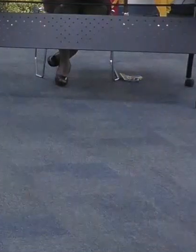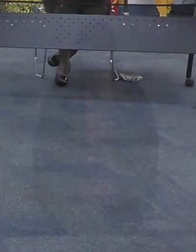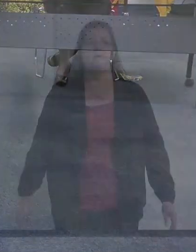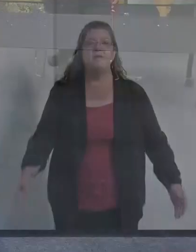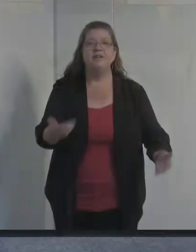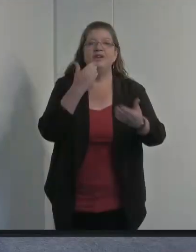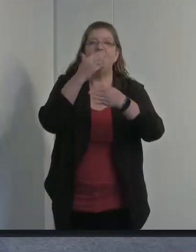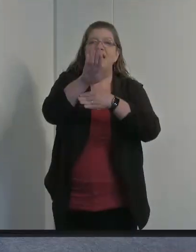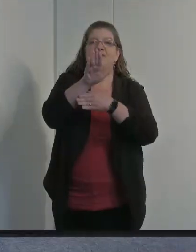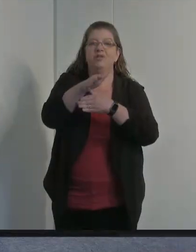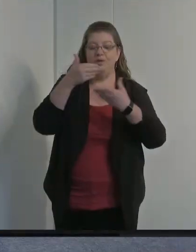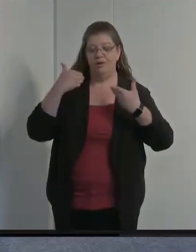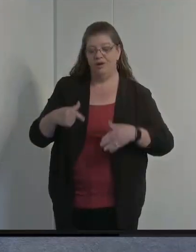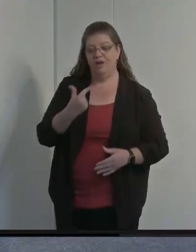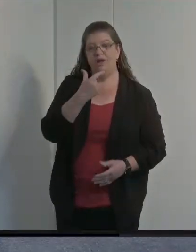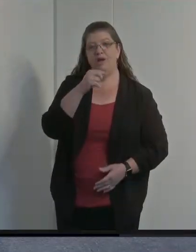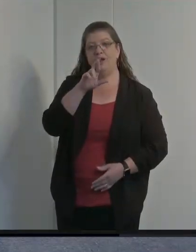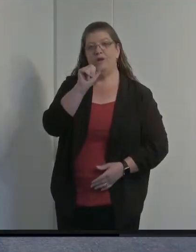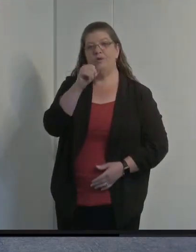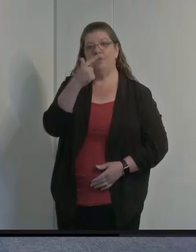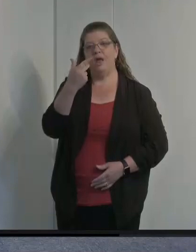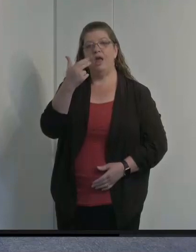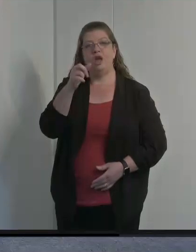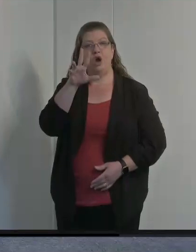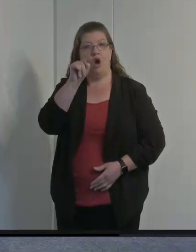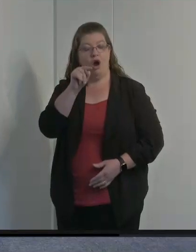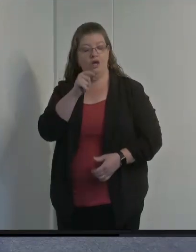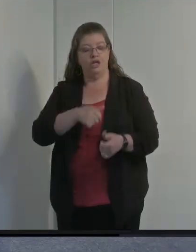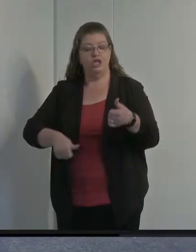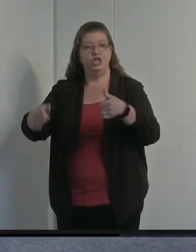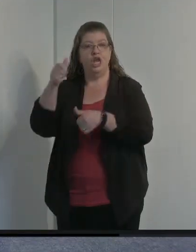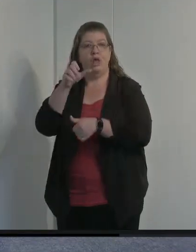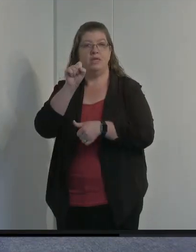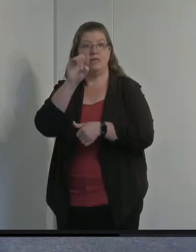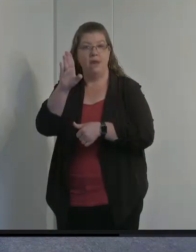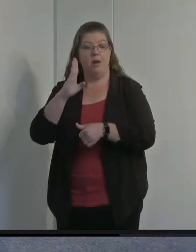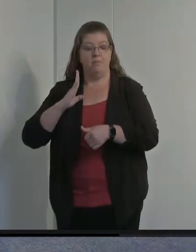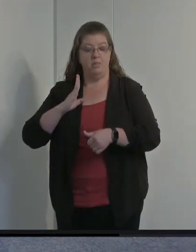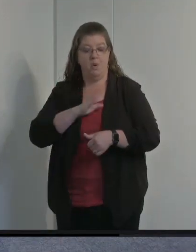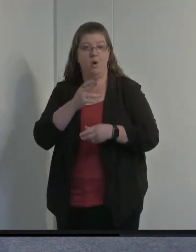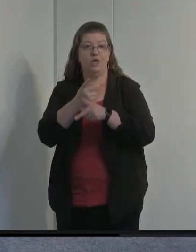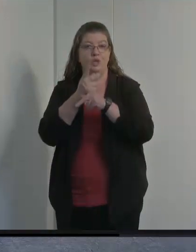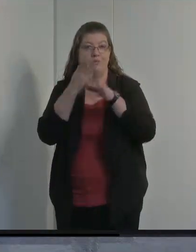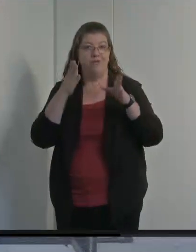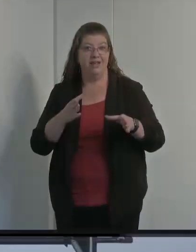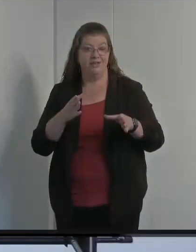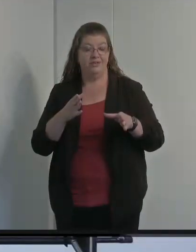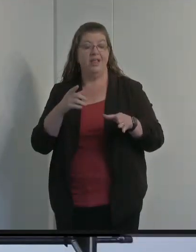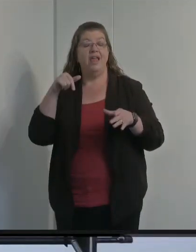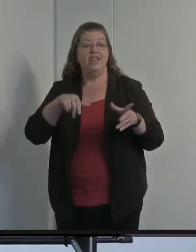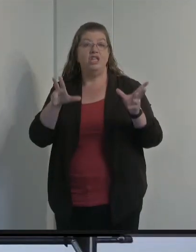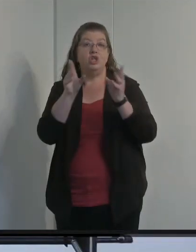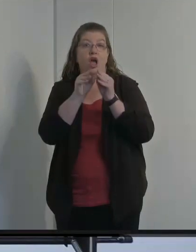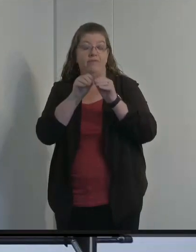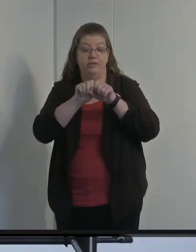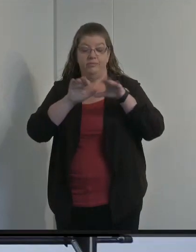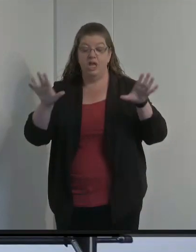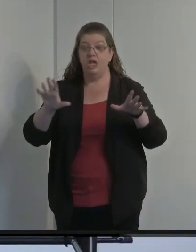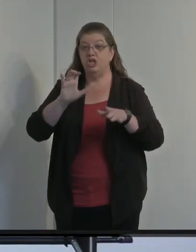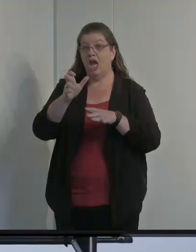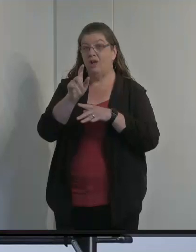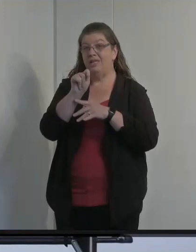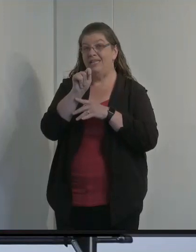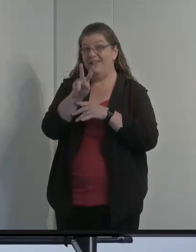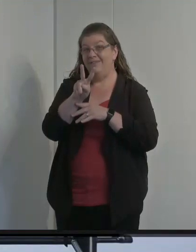Good afternoon. I'm Greg Hart, Chair of the Santa Barbara County Board of Supervisors. This press conference is broadcasting on County TV Channel 20